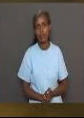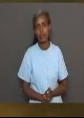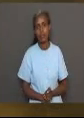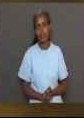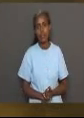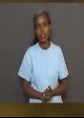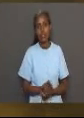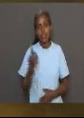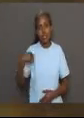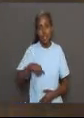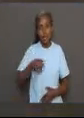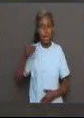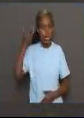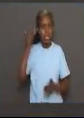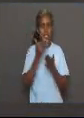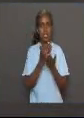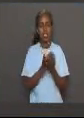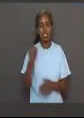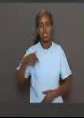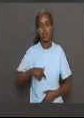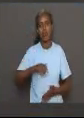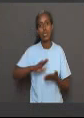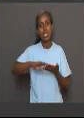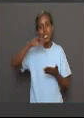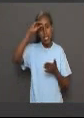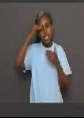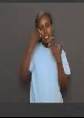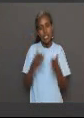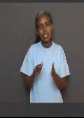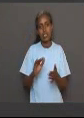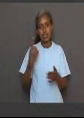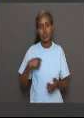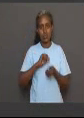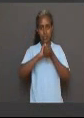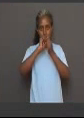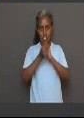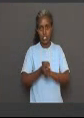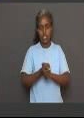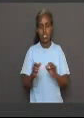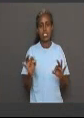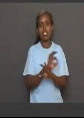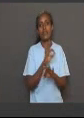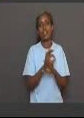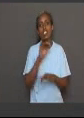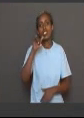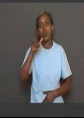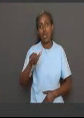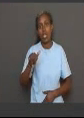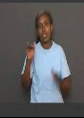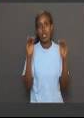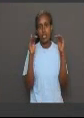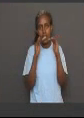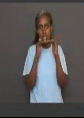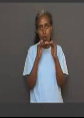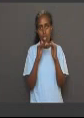In our last lesson, we learned that when we change the function y equals